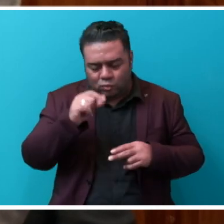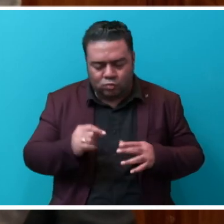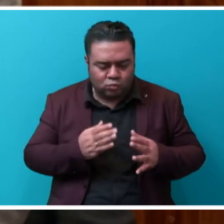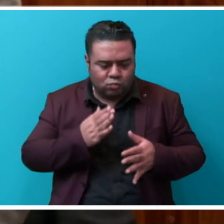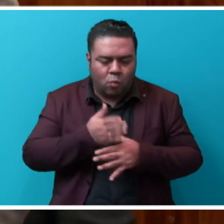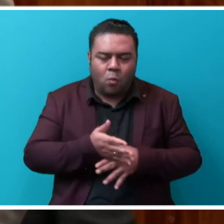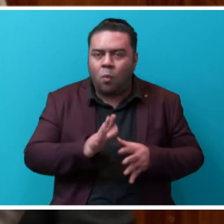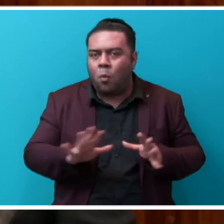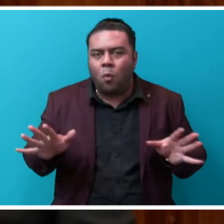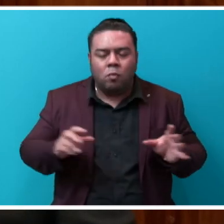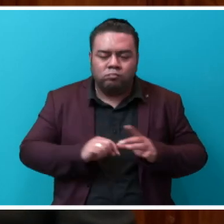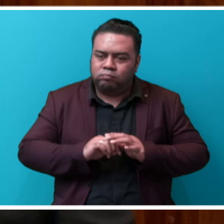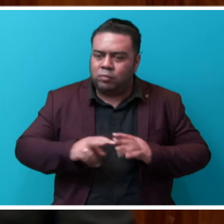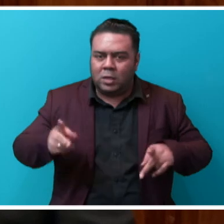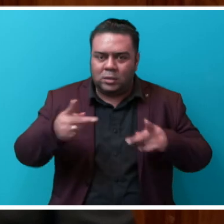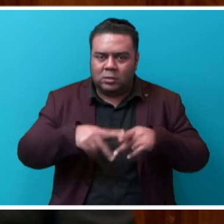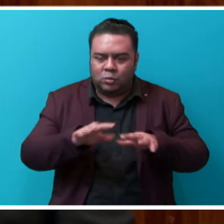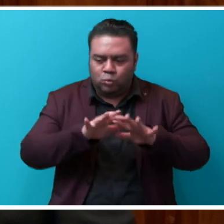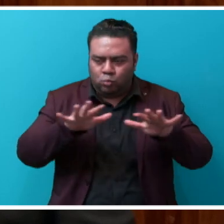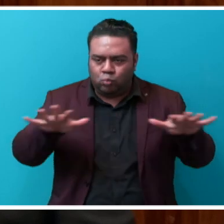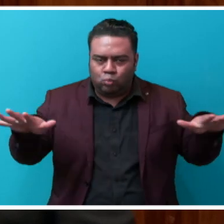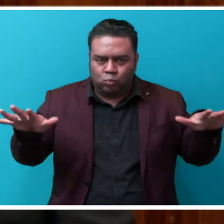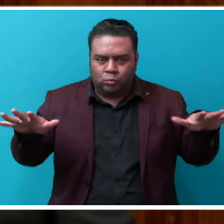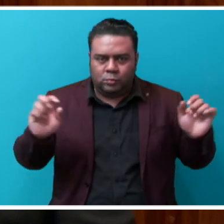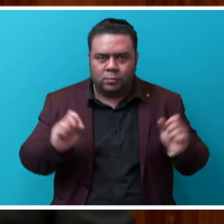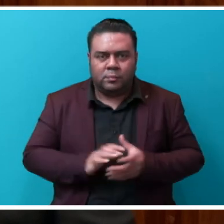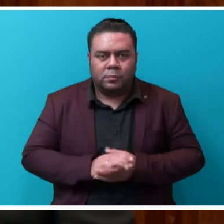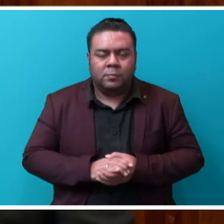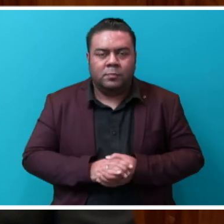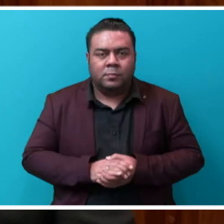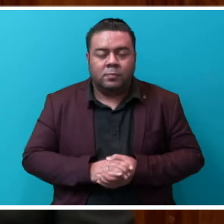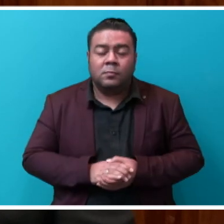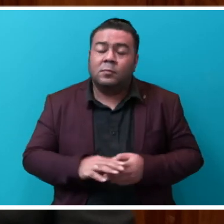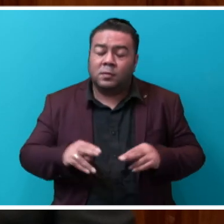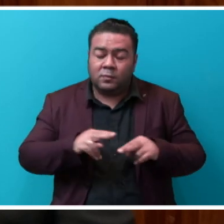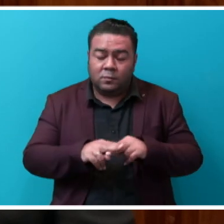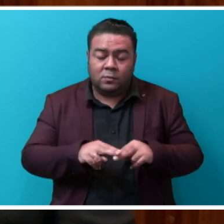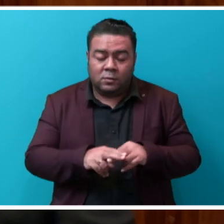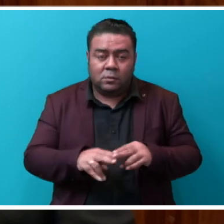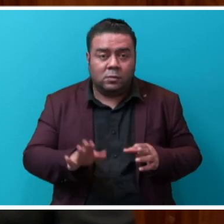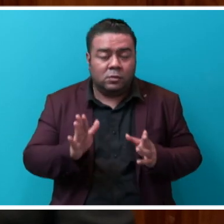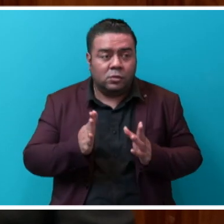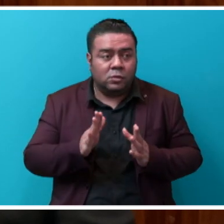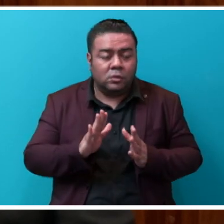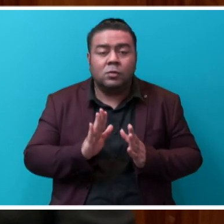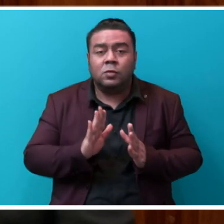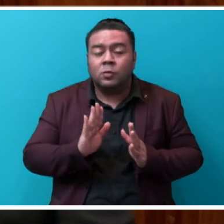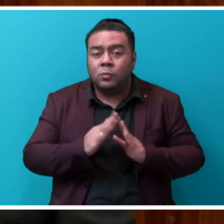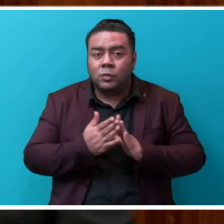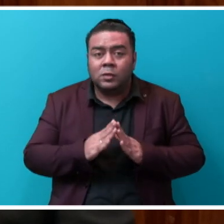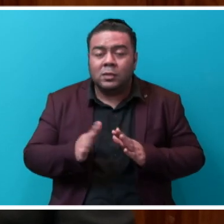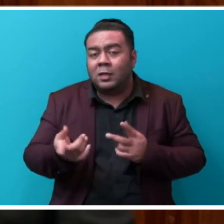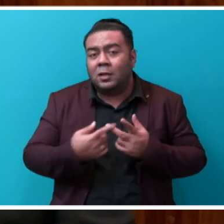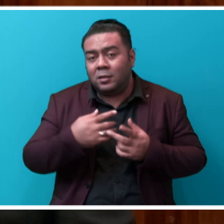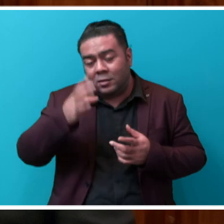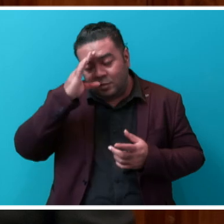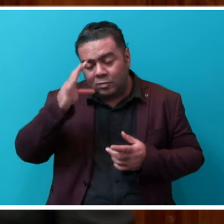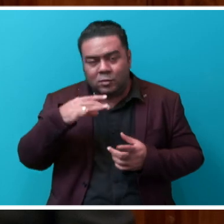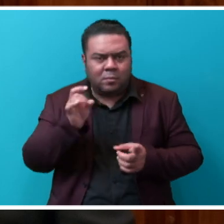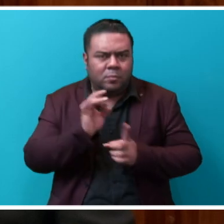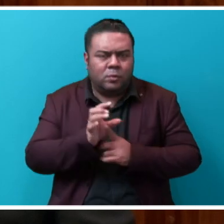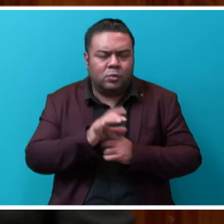transcends geography. Honourable Speaker, Fiji's diaspora community plays a pivotal role in the development of our